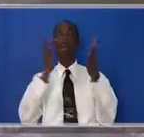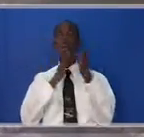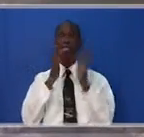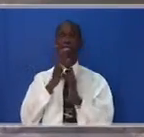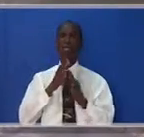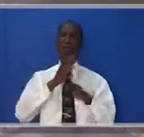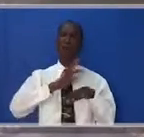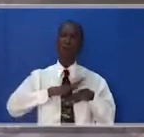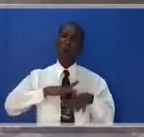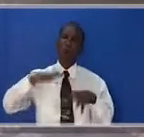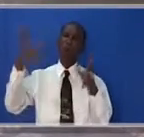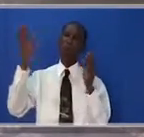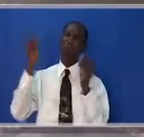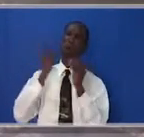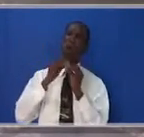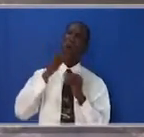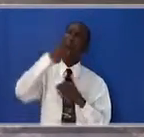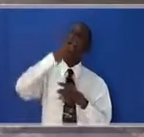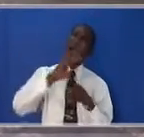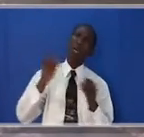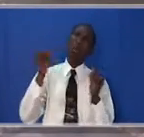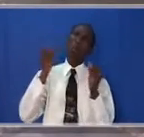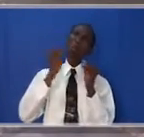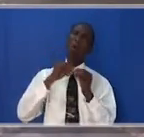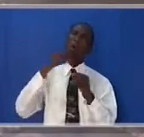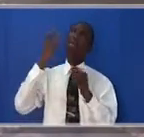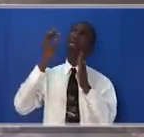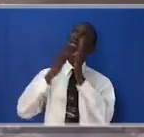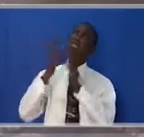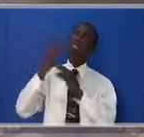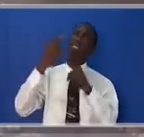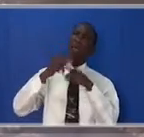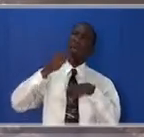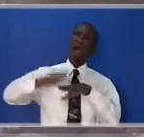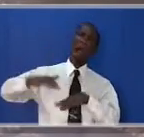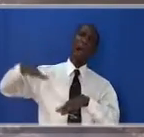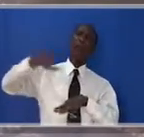yina din aguru din yina so to me aguru to me yina so if it's on the